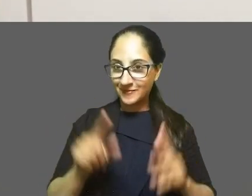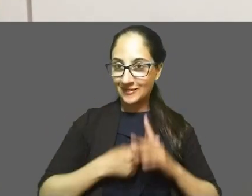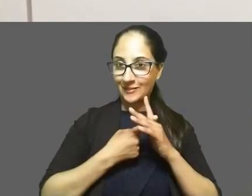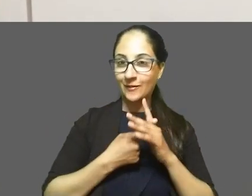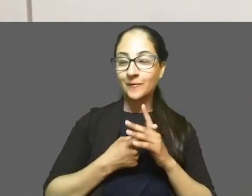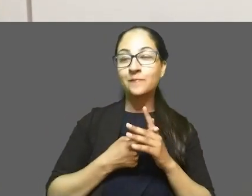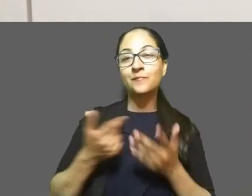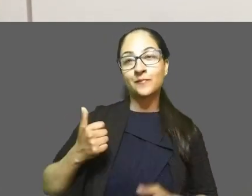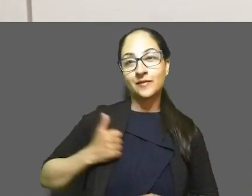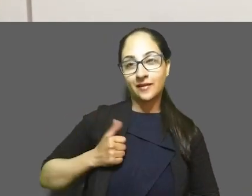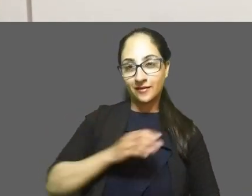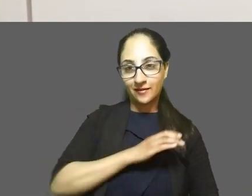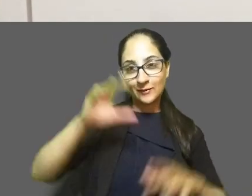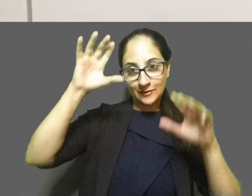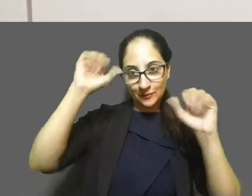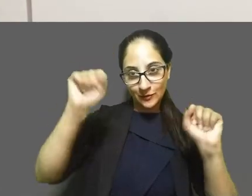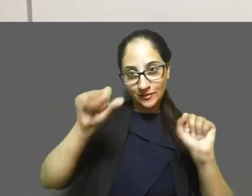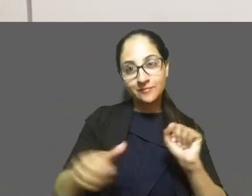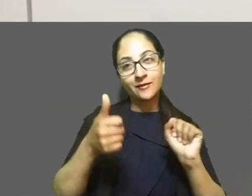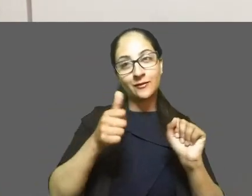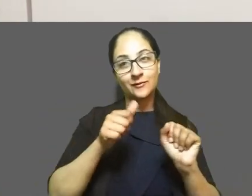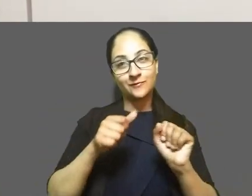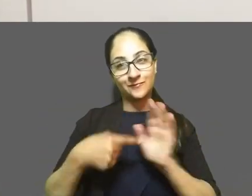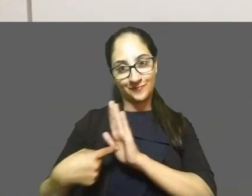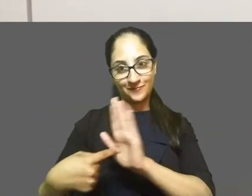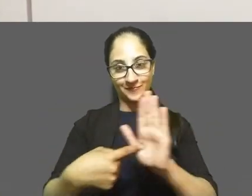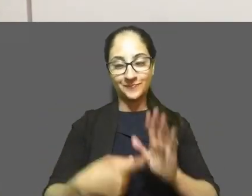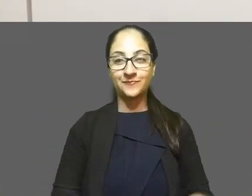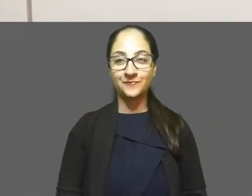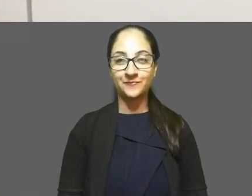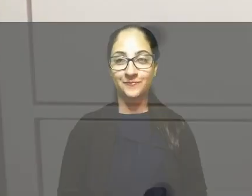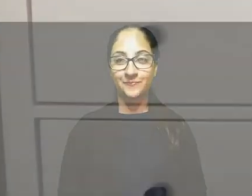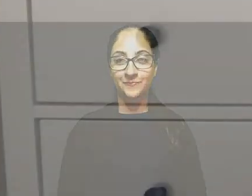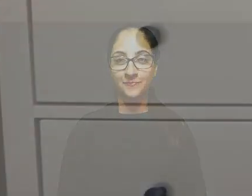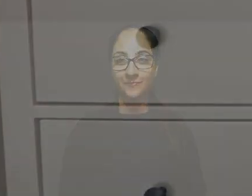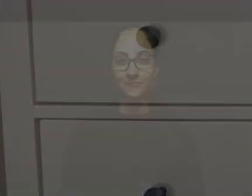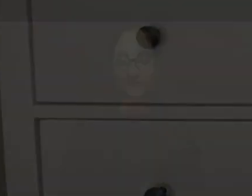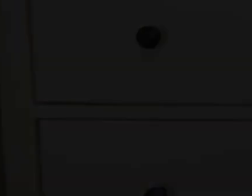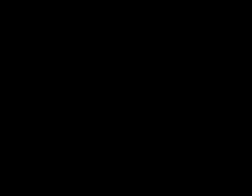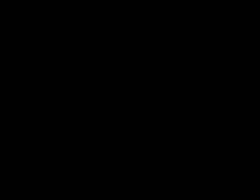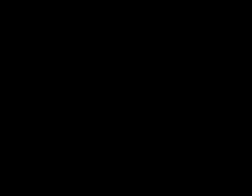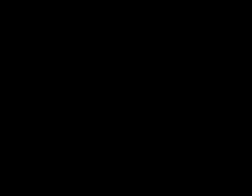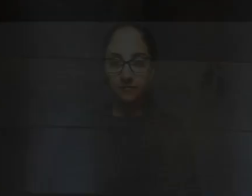anymore. Now, let's welcome our presidents.